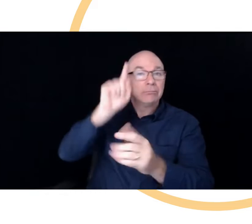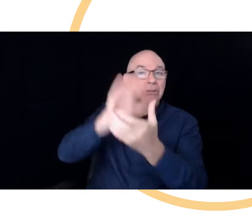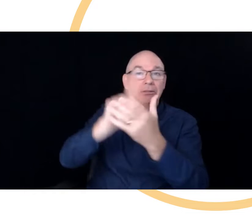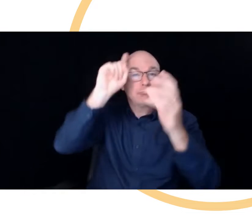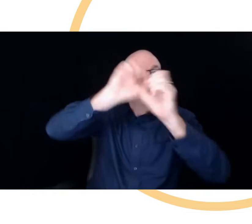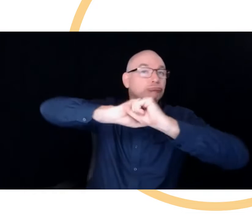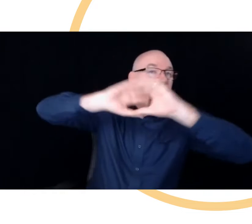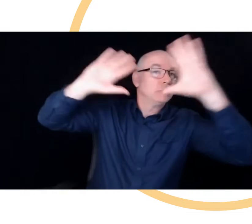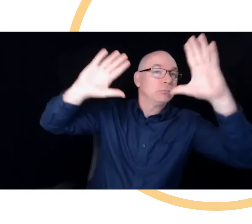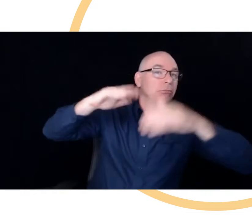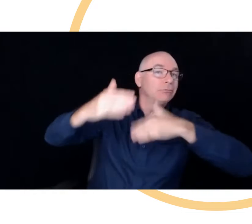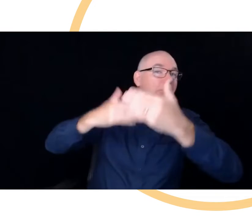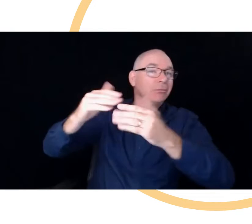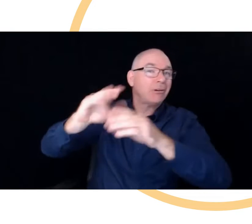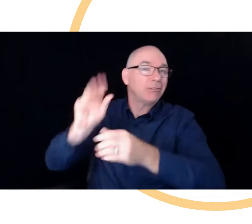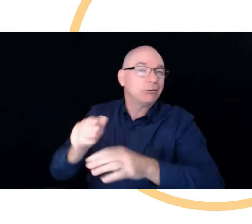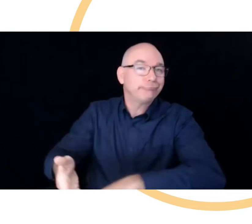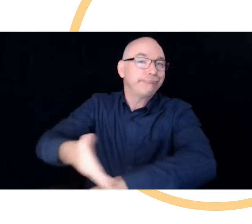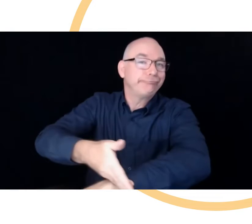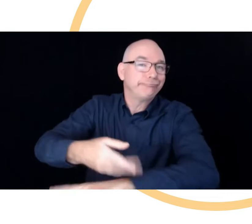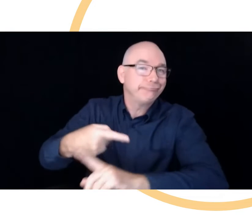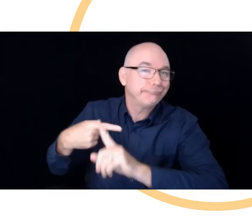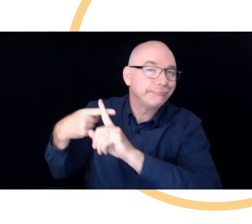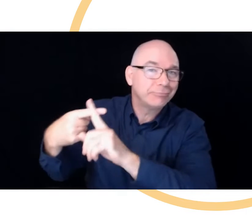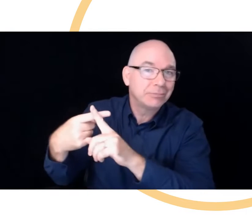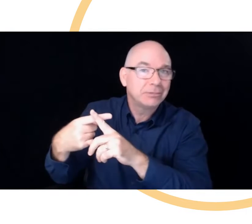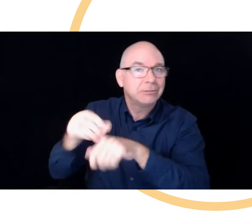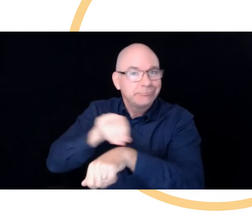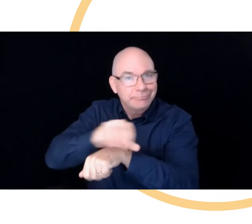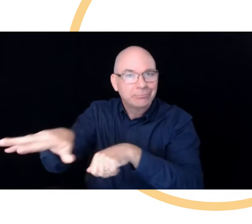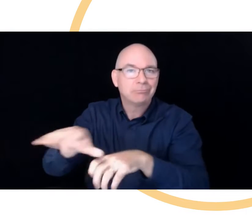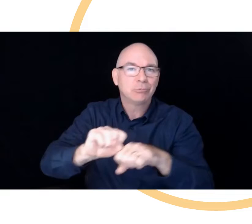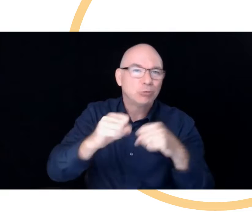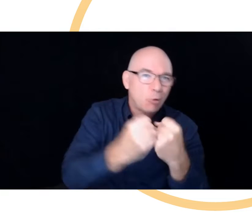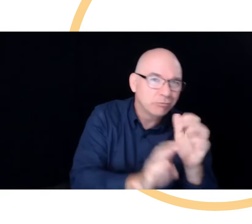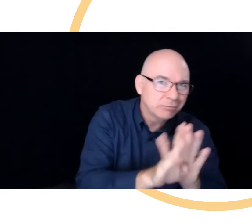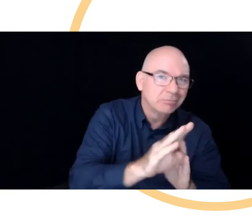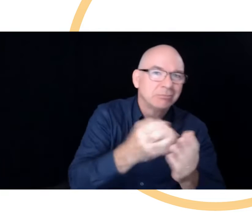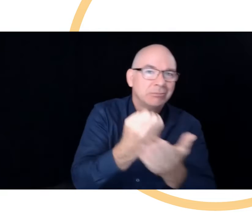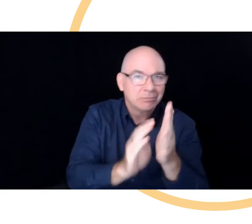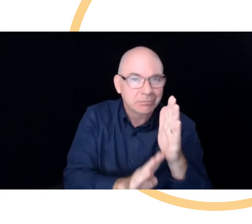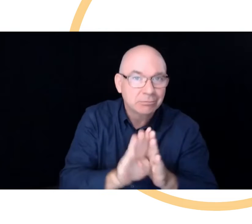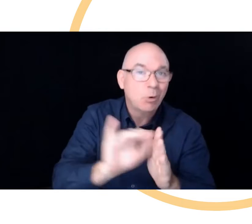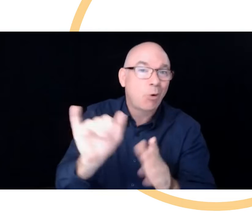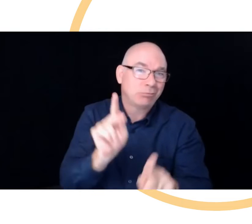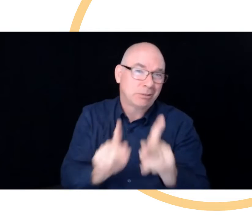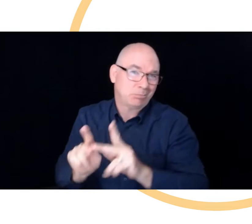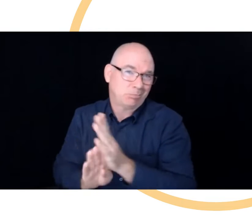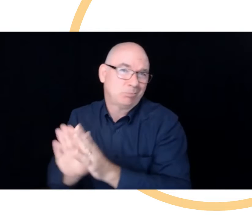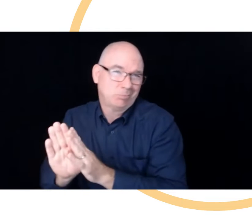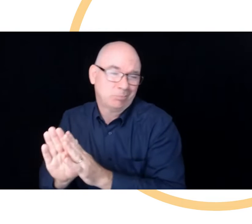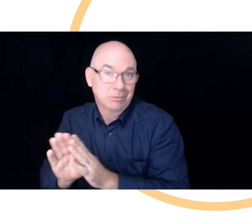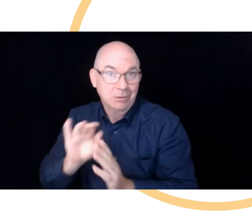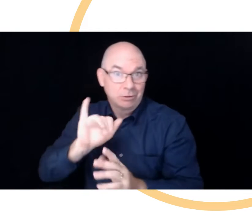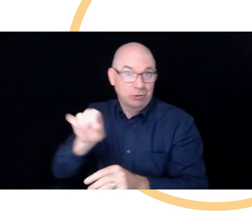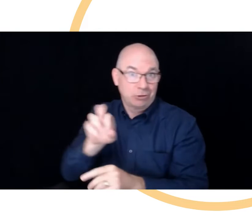a positive outcome in Africa that touches not only socioeconomic development, but also humanity. Jennifer has